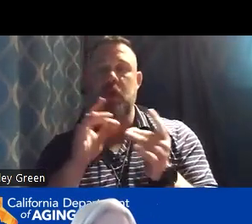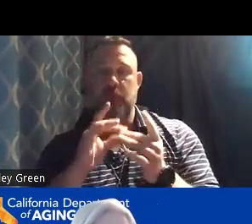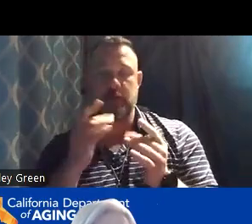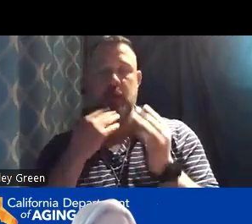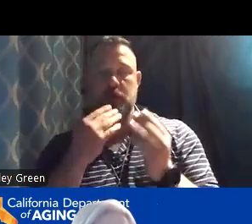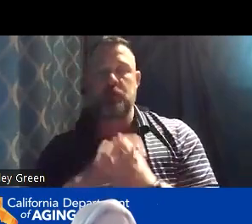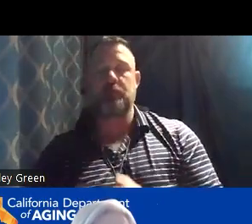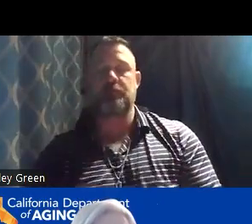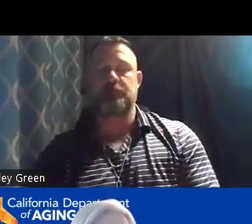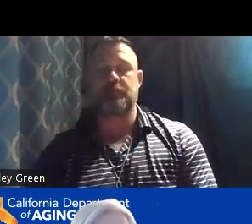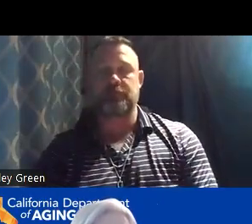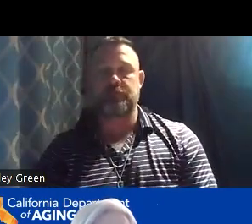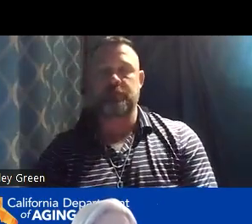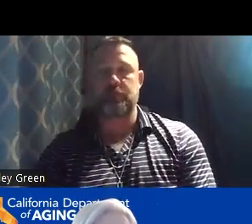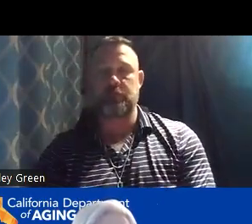so much.